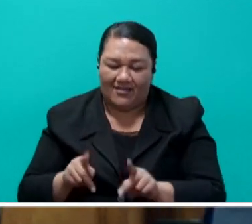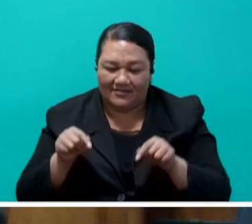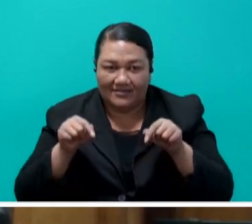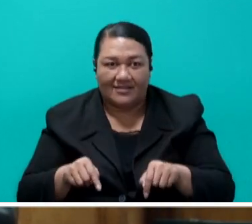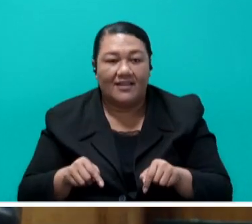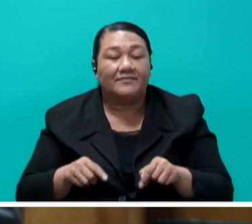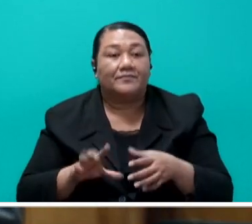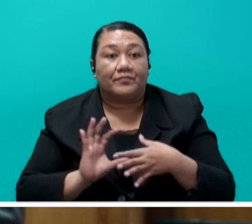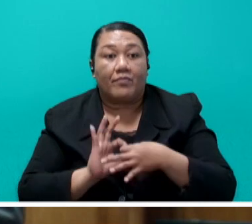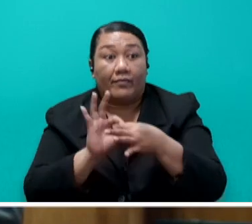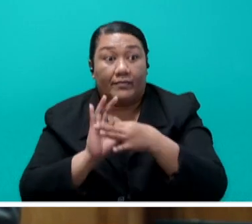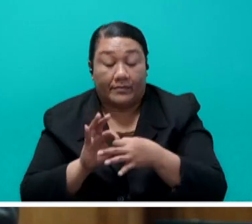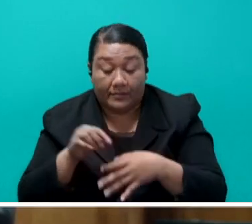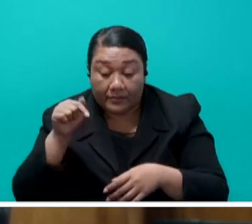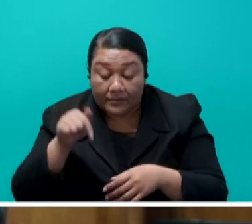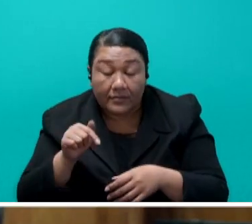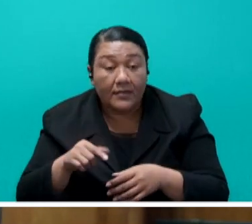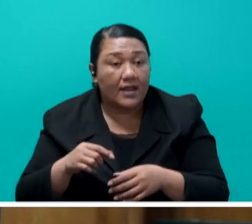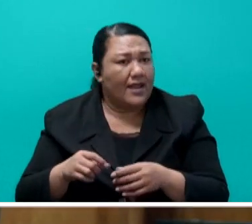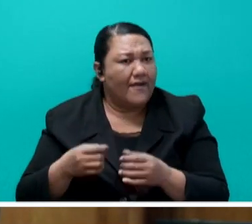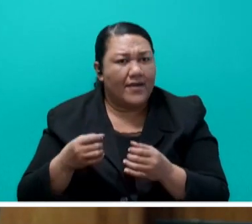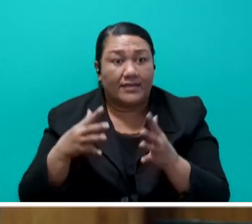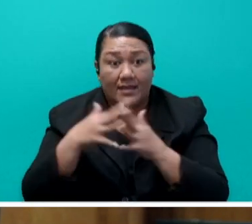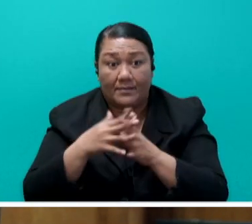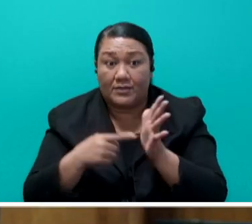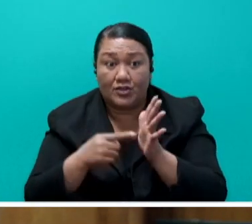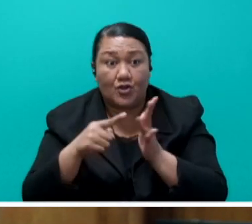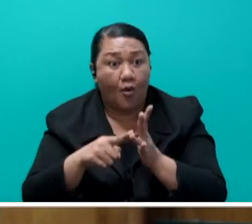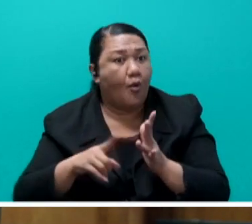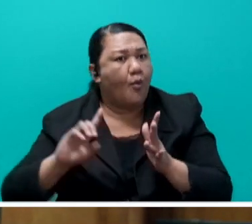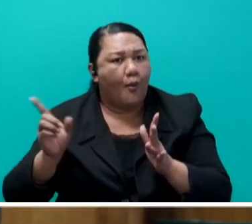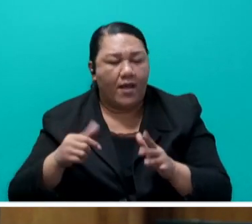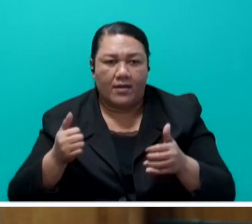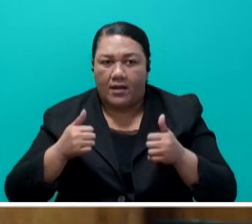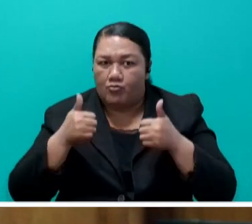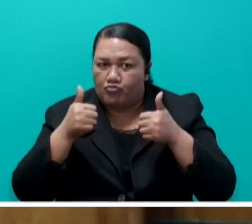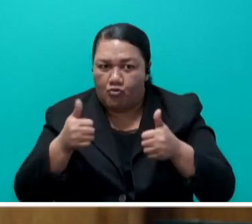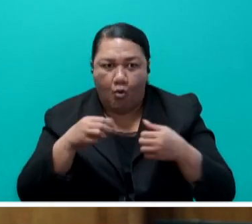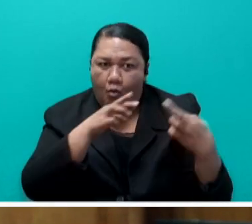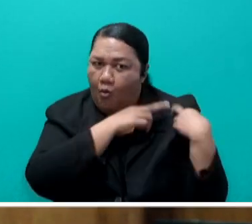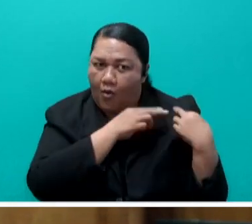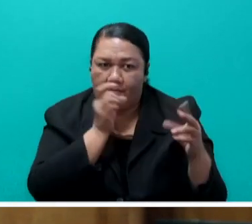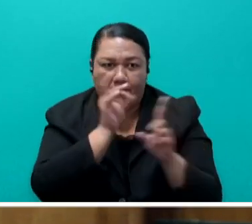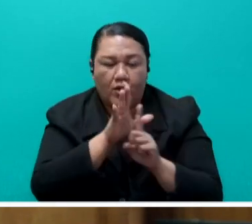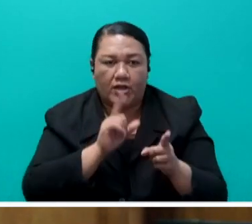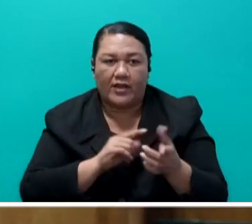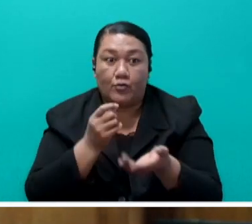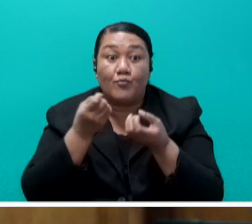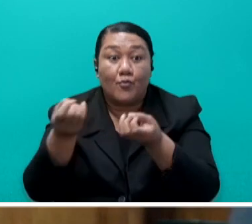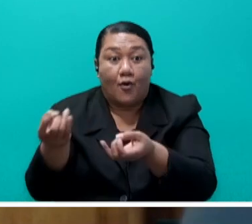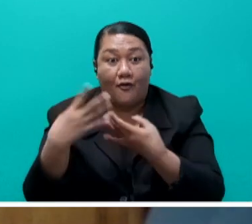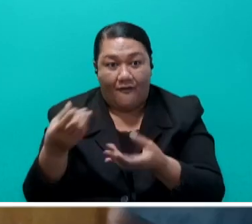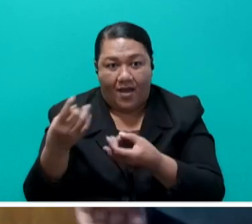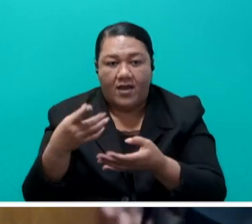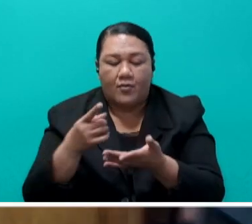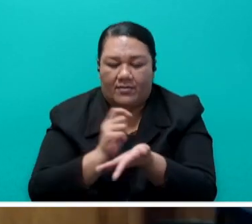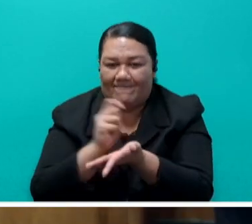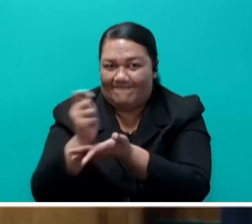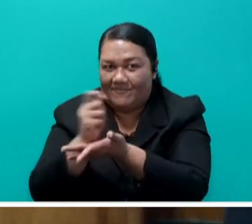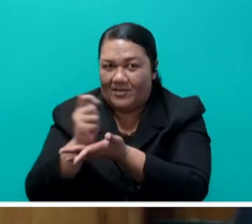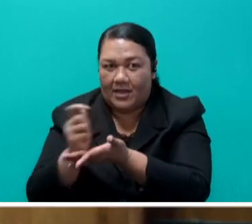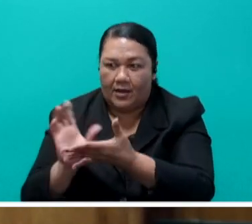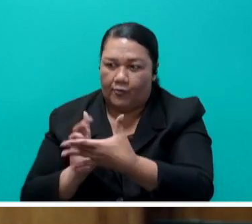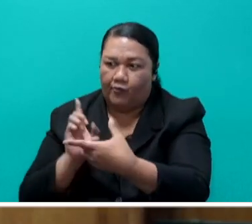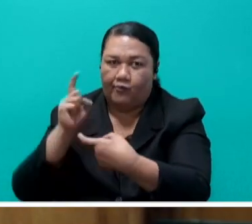plays a critical role in this endeavor, providing a platform for a rules-based, transparent, and equitable